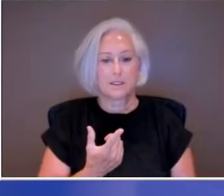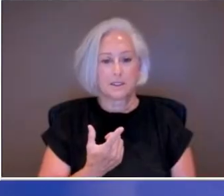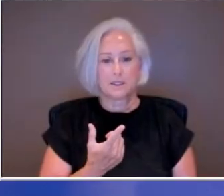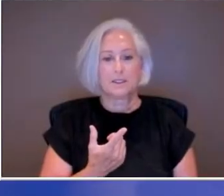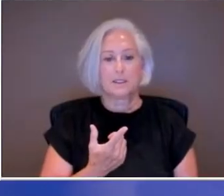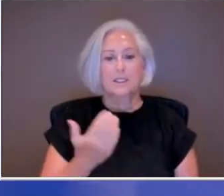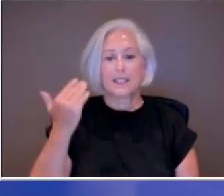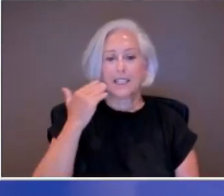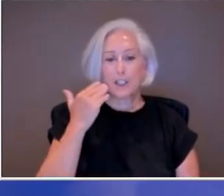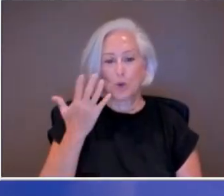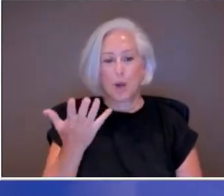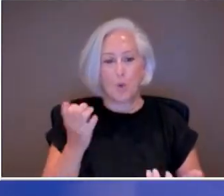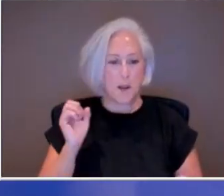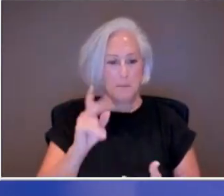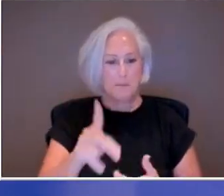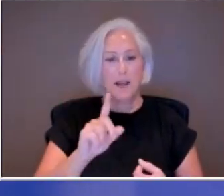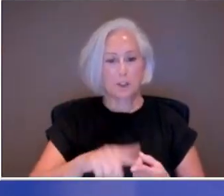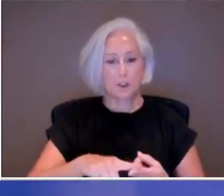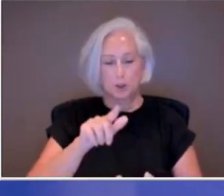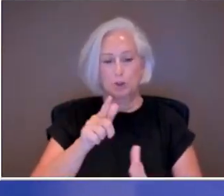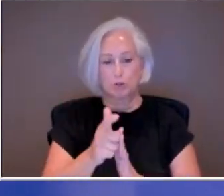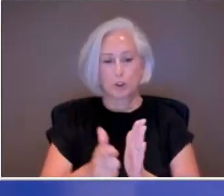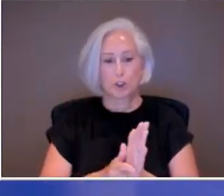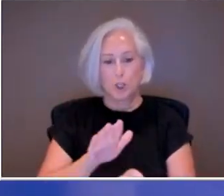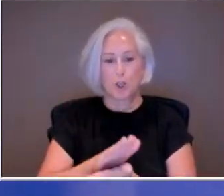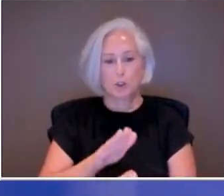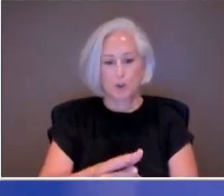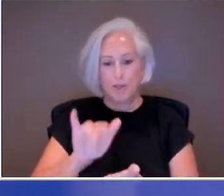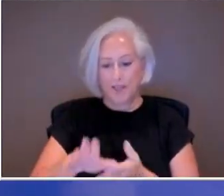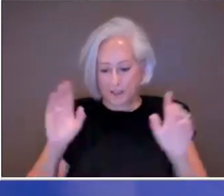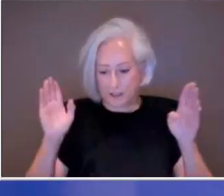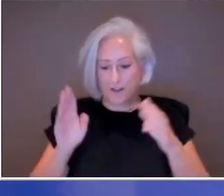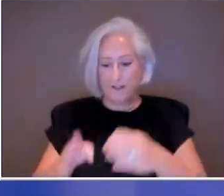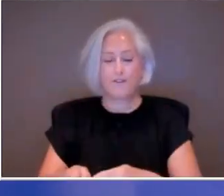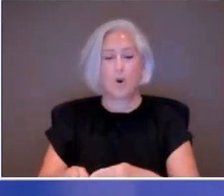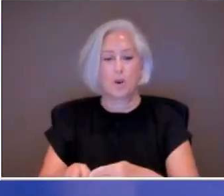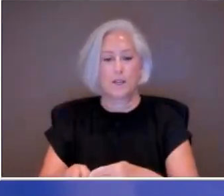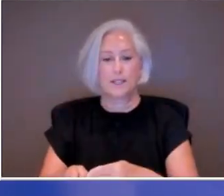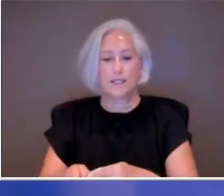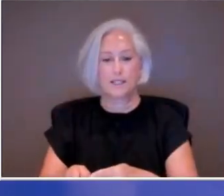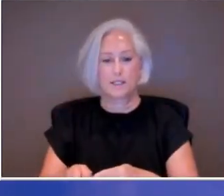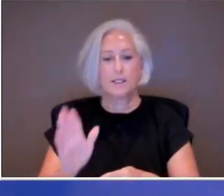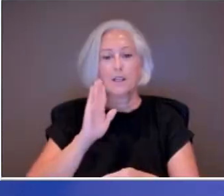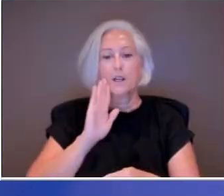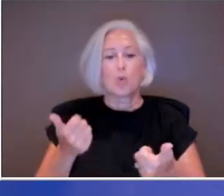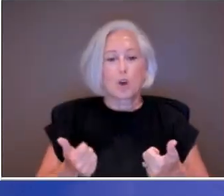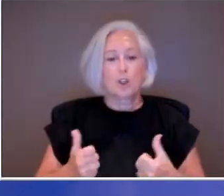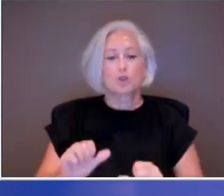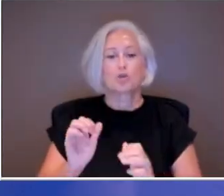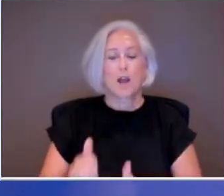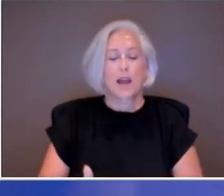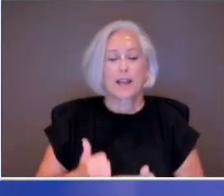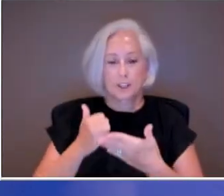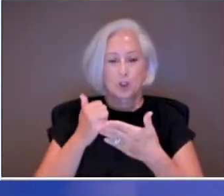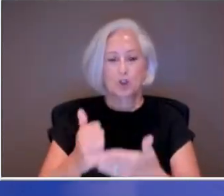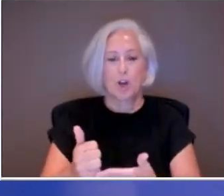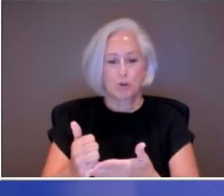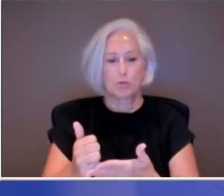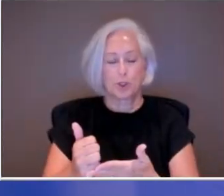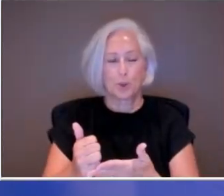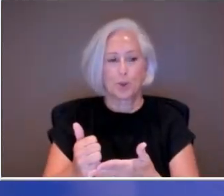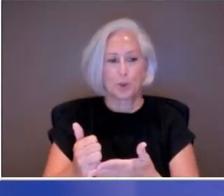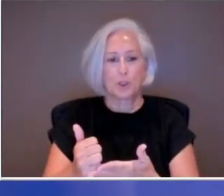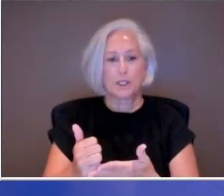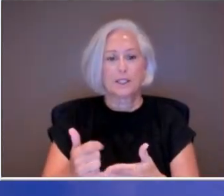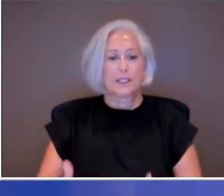to law school, and he said, okay, that's what we're working towards. We're going to try to help you get to live the things that are